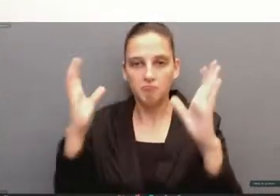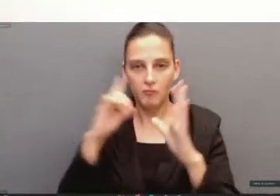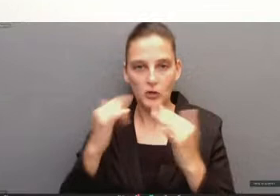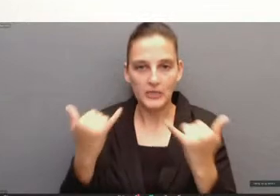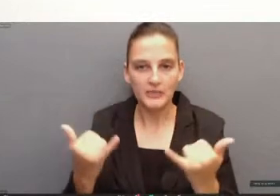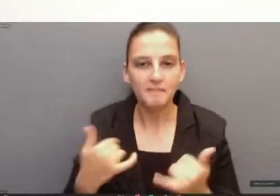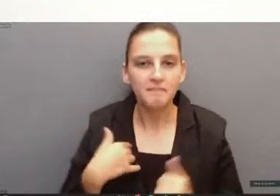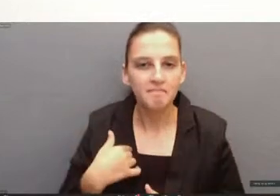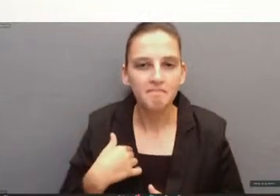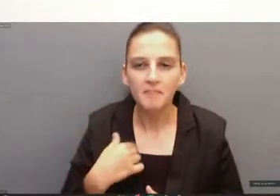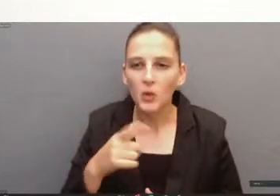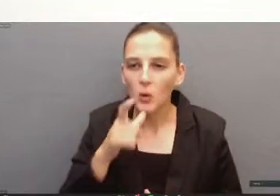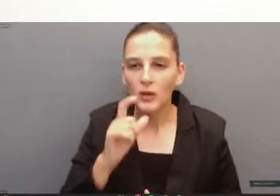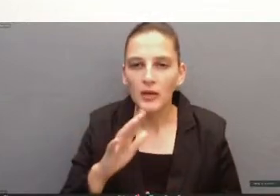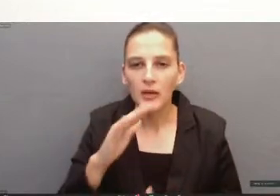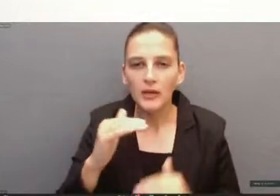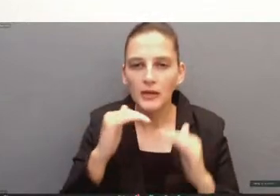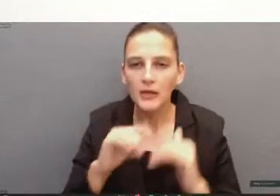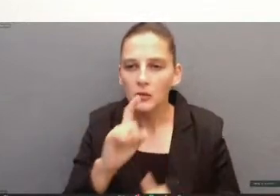my screen here.